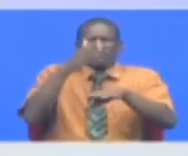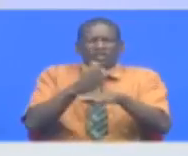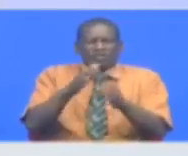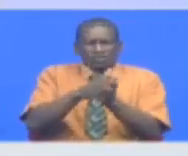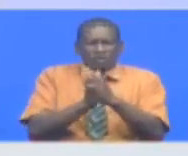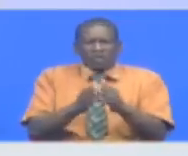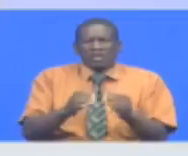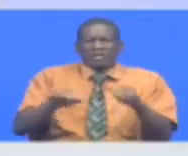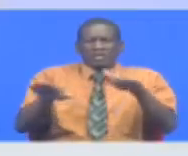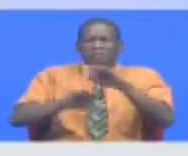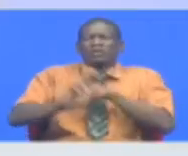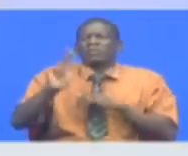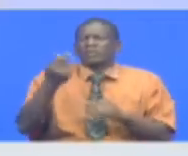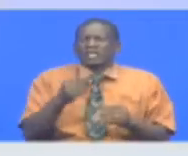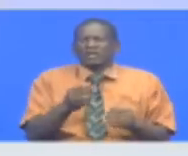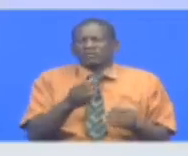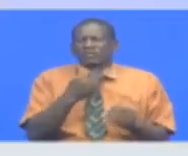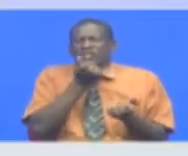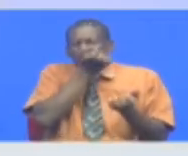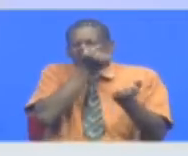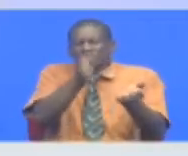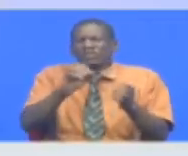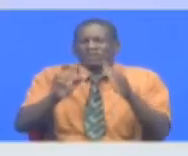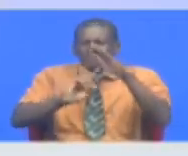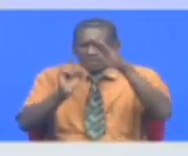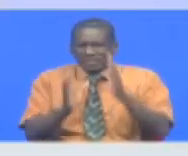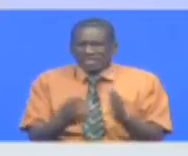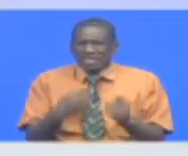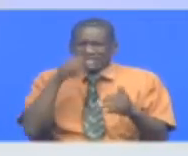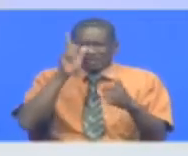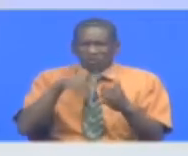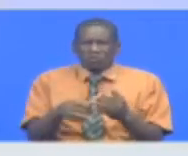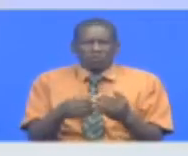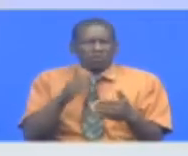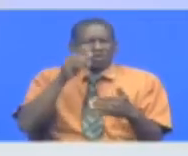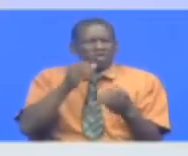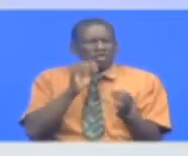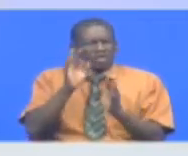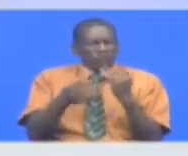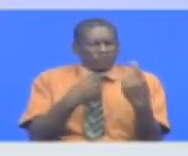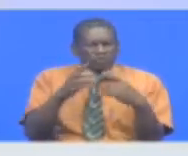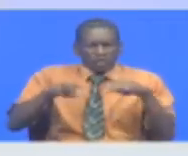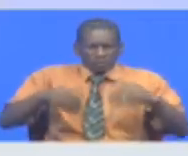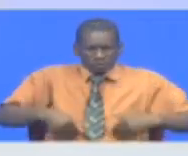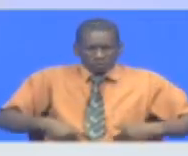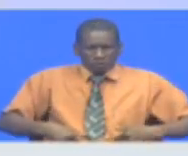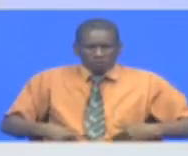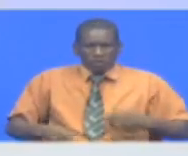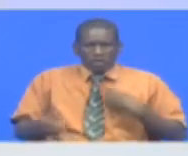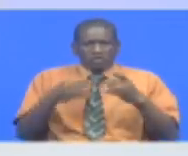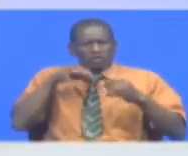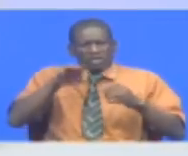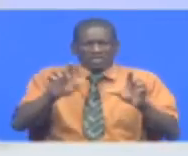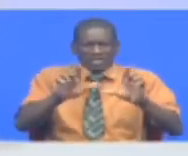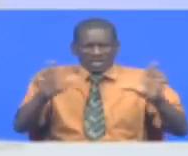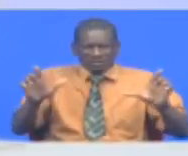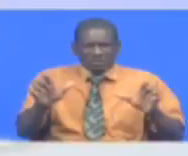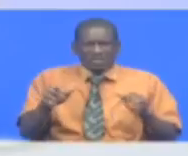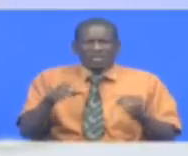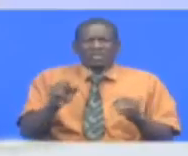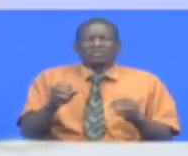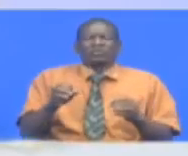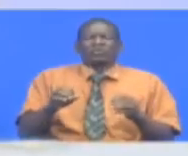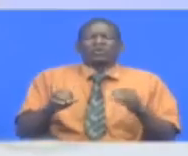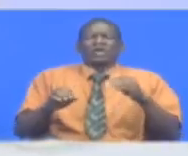has dismissed the CS, saying as long as he was talking about the youth, he was speaking his language. NTV senior political